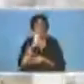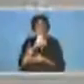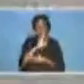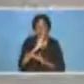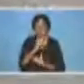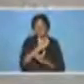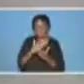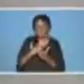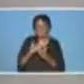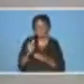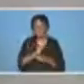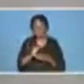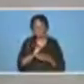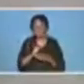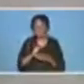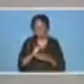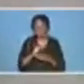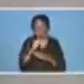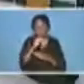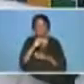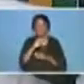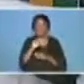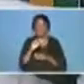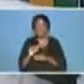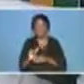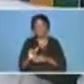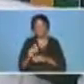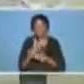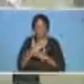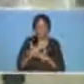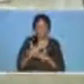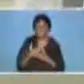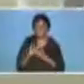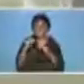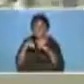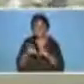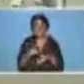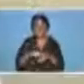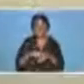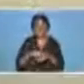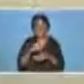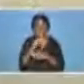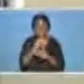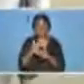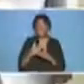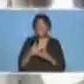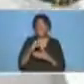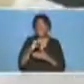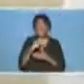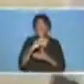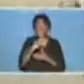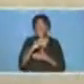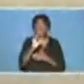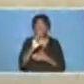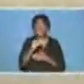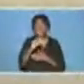training. We had the militarization phase, the maritime phase, an infantry phase, and then a final phase.